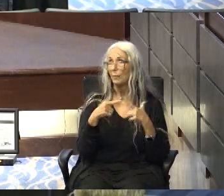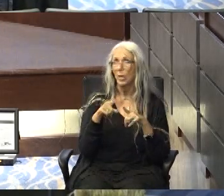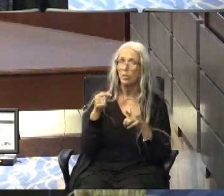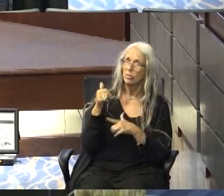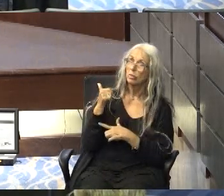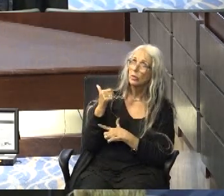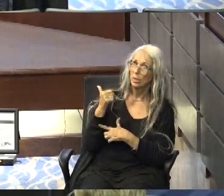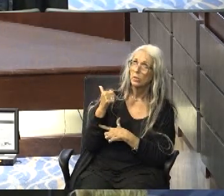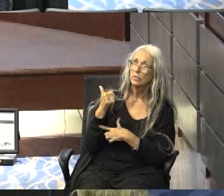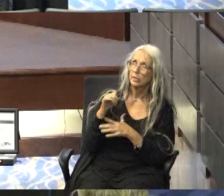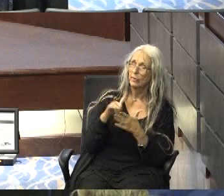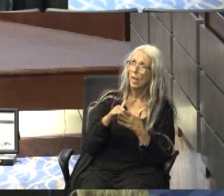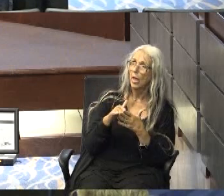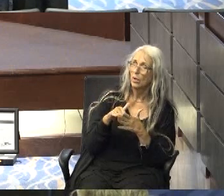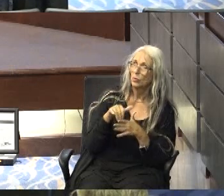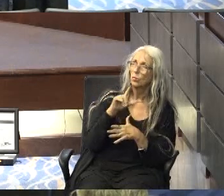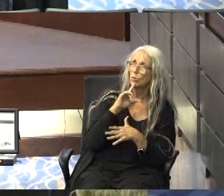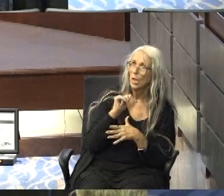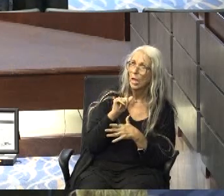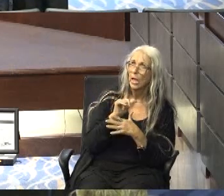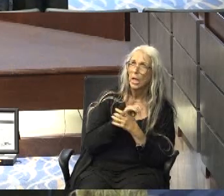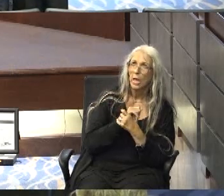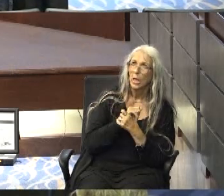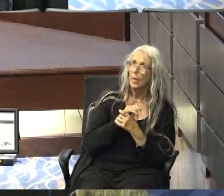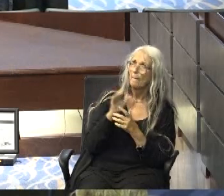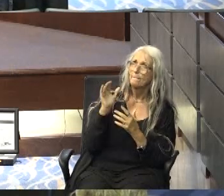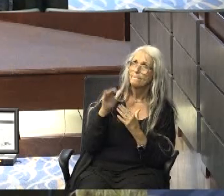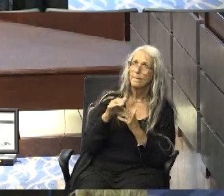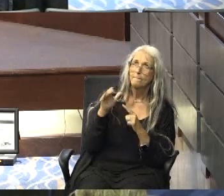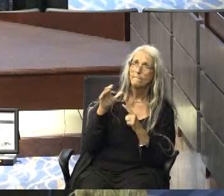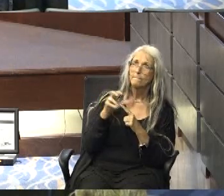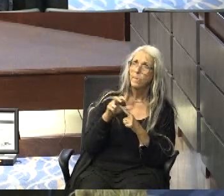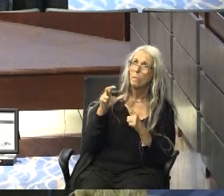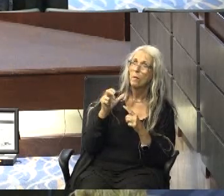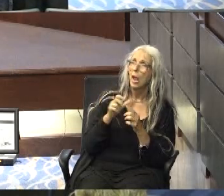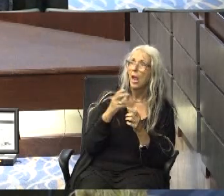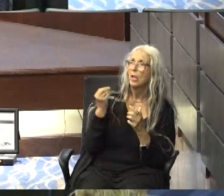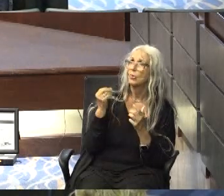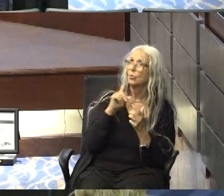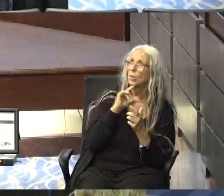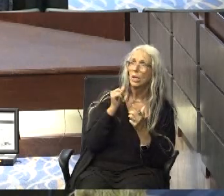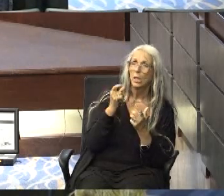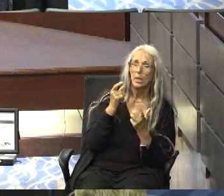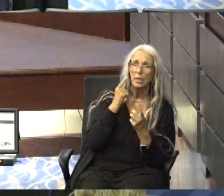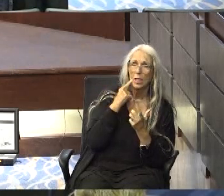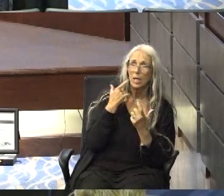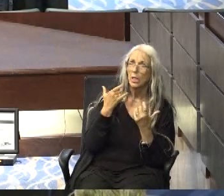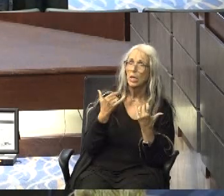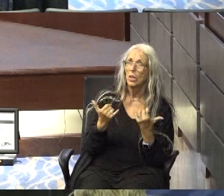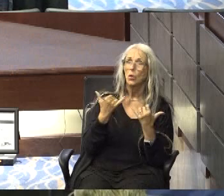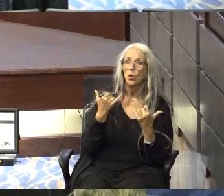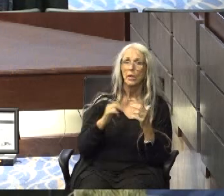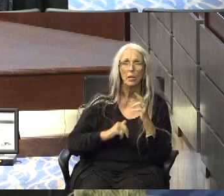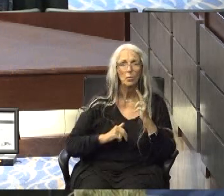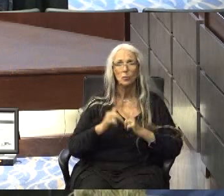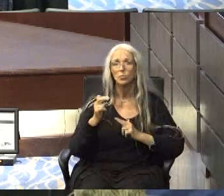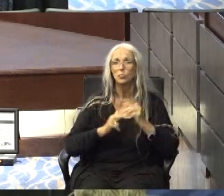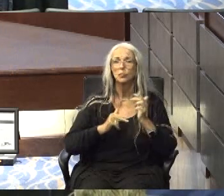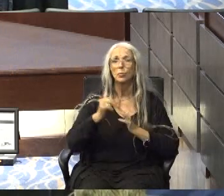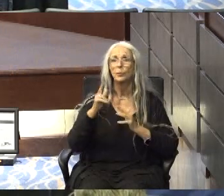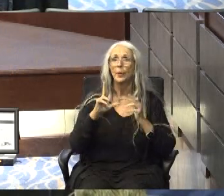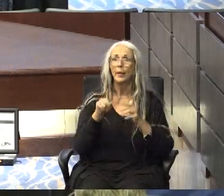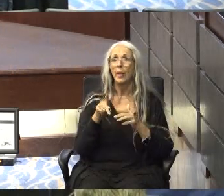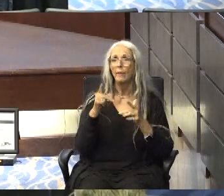be that place, that crown jewel. And right now we're kind of loading this crown up. And